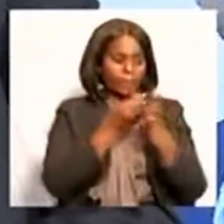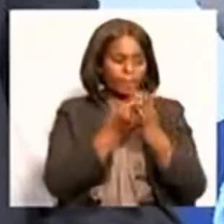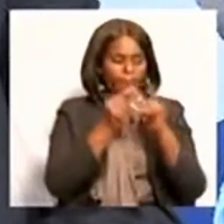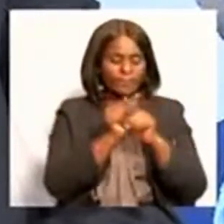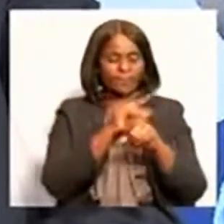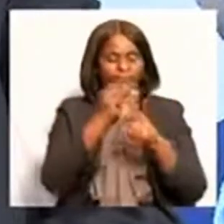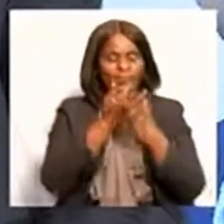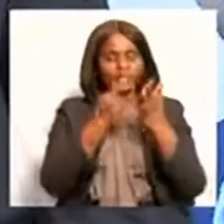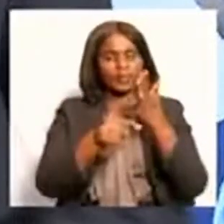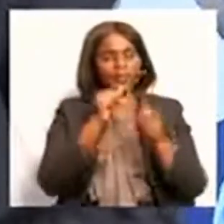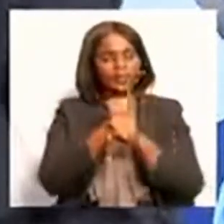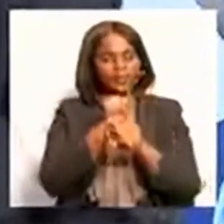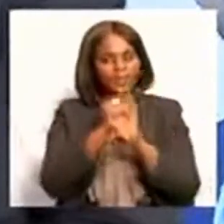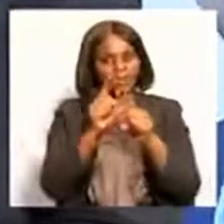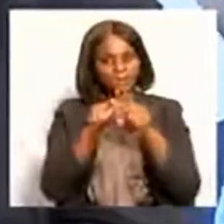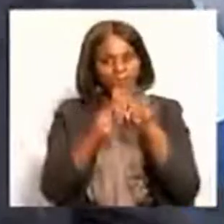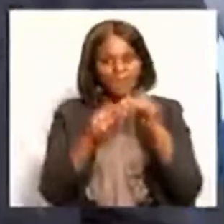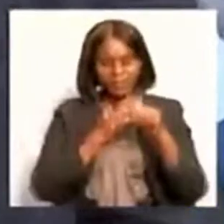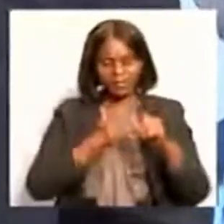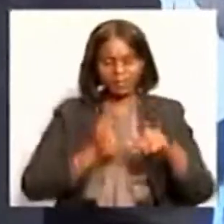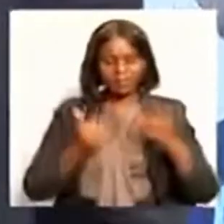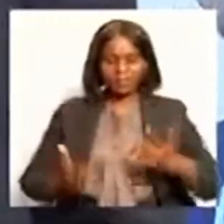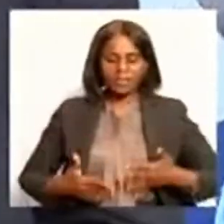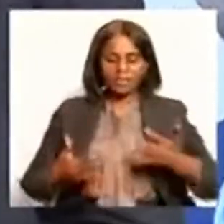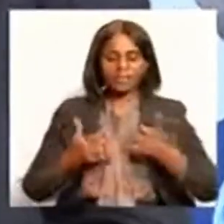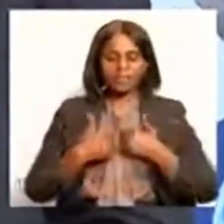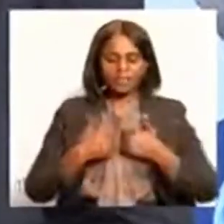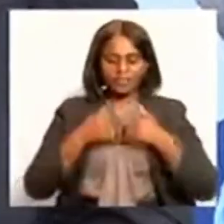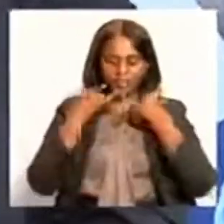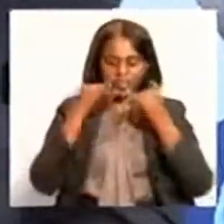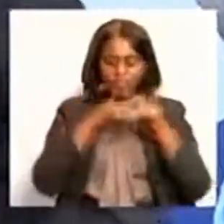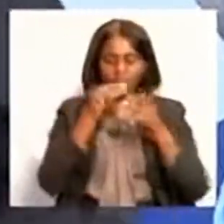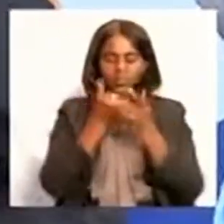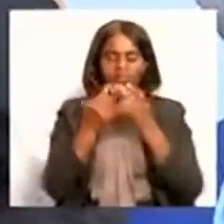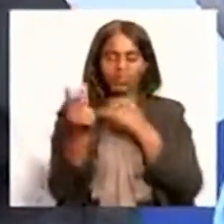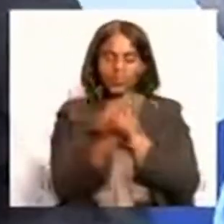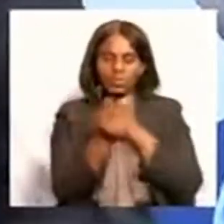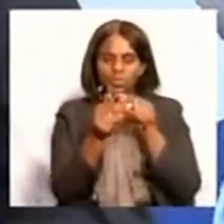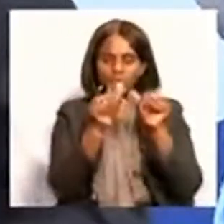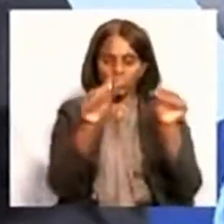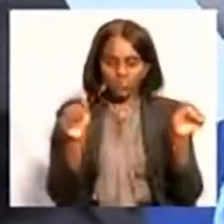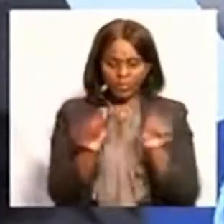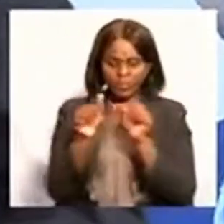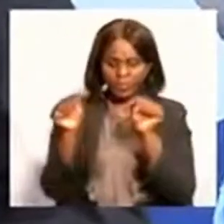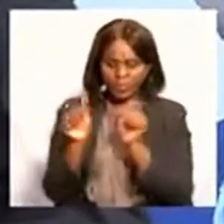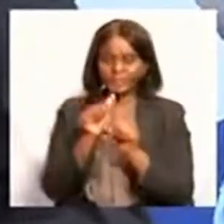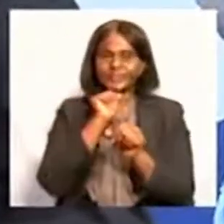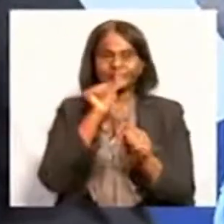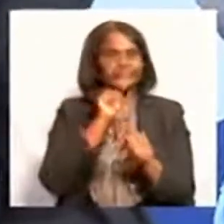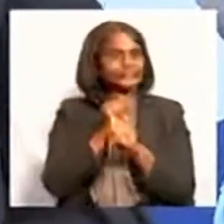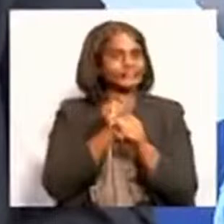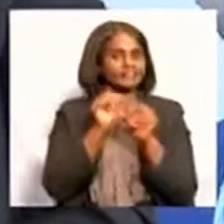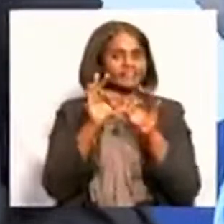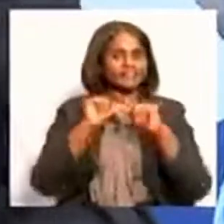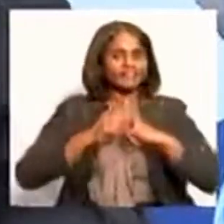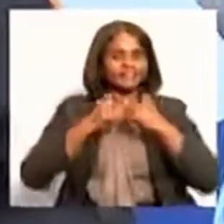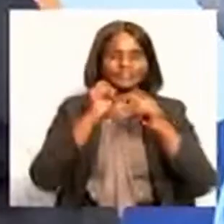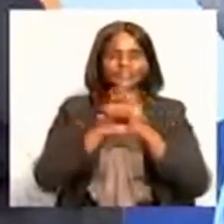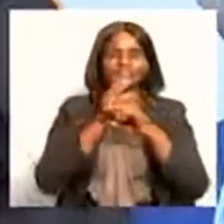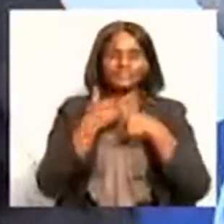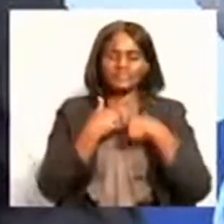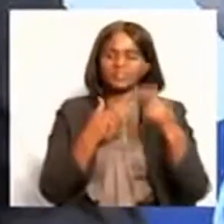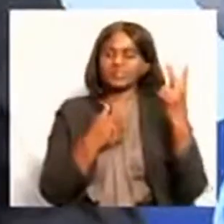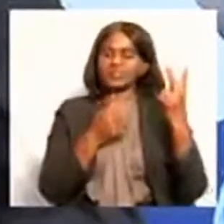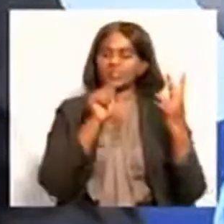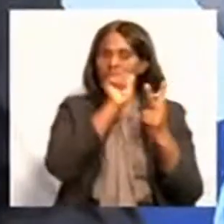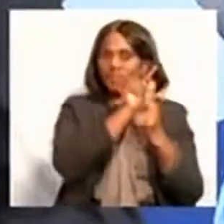well as operation. However, I'm glad to inform you that these two areas we are not doing very well. We already have two